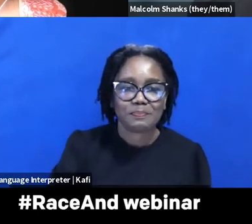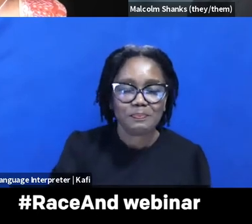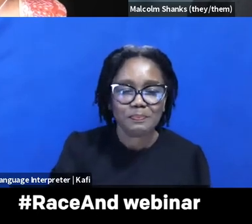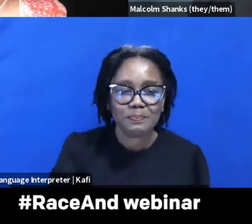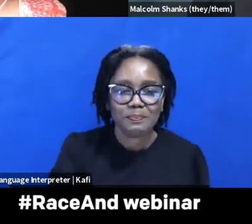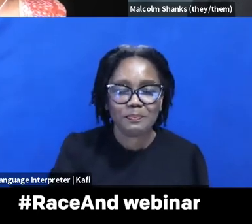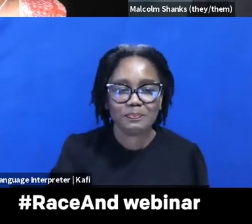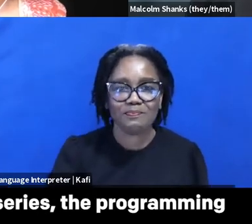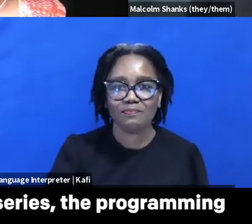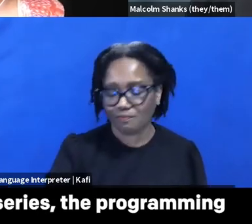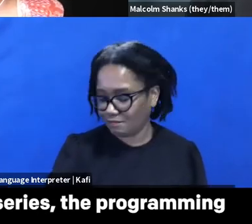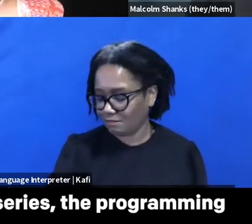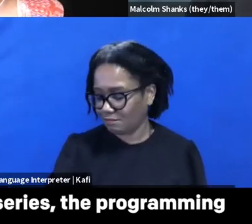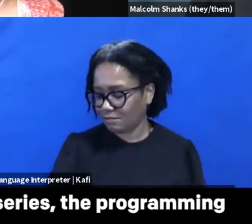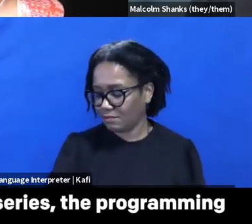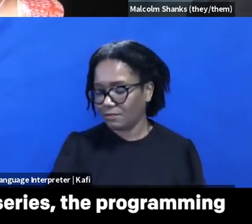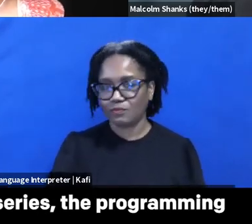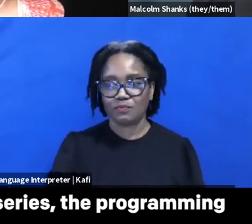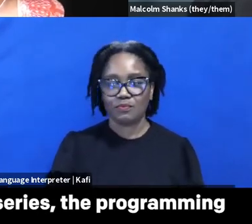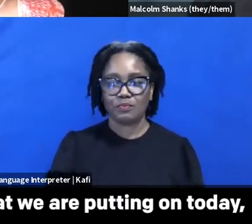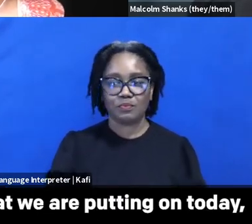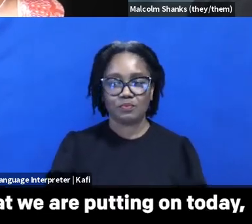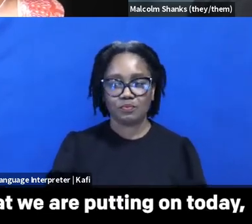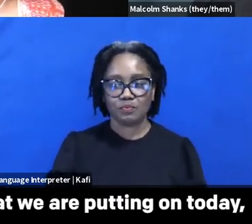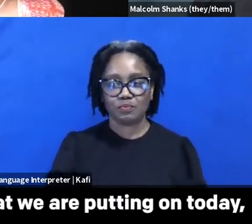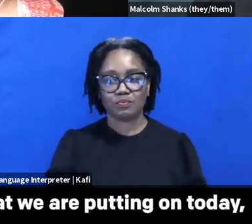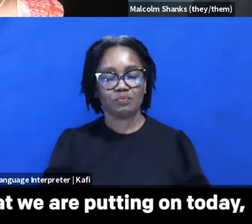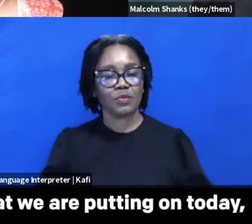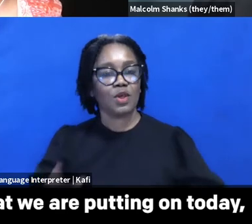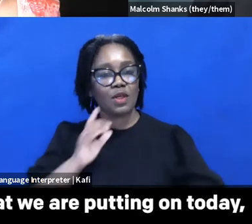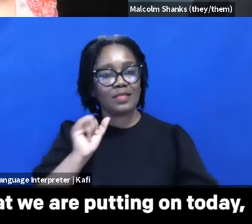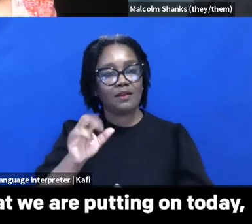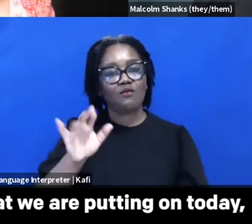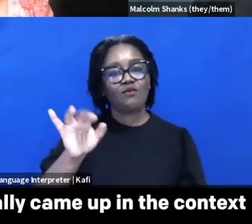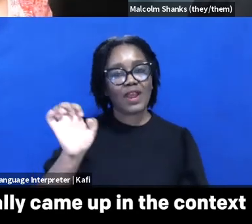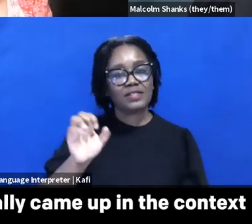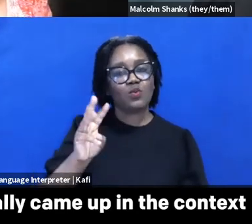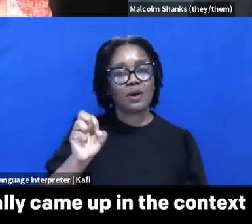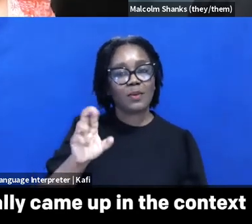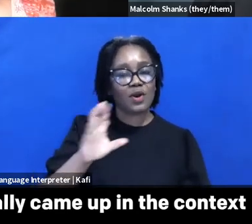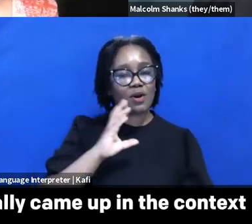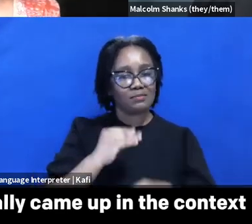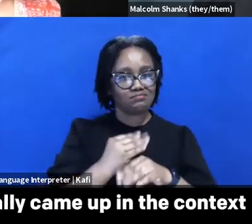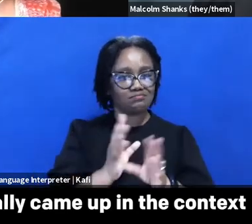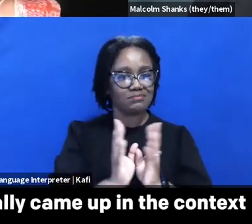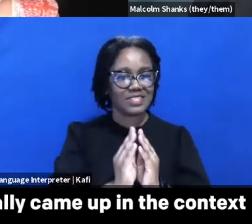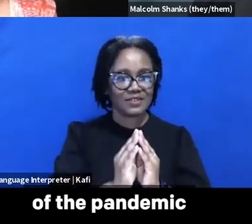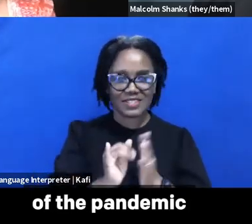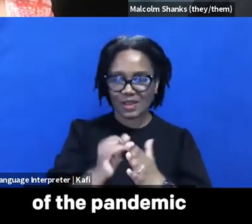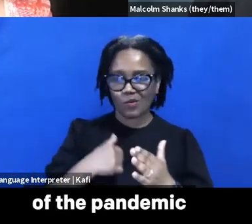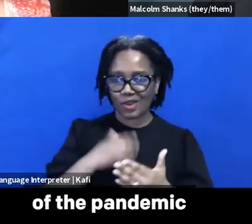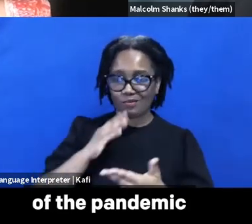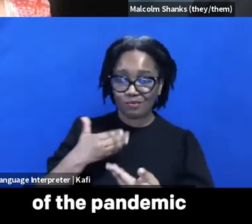Specifically, the race and webinar series, the programming that we are putting on today, really came